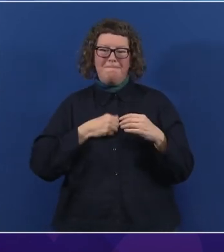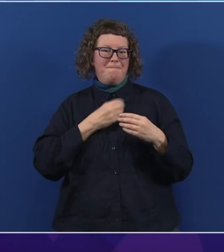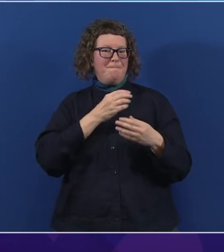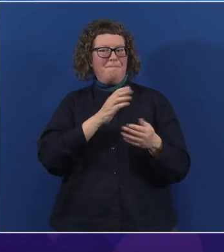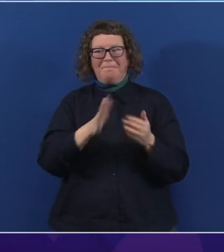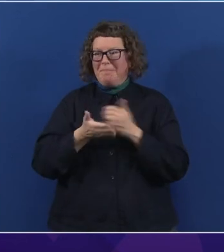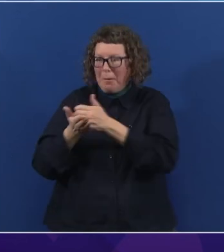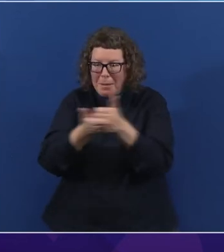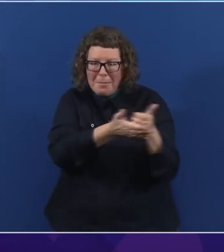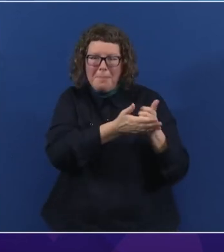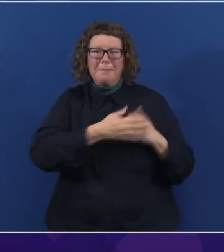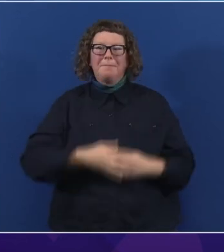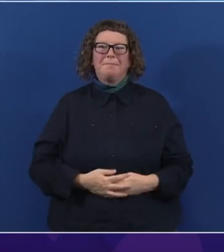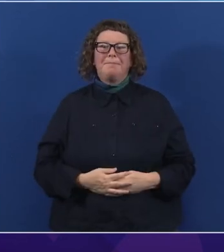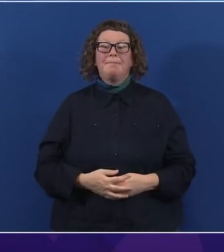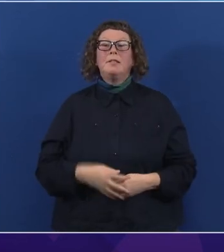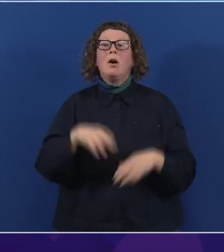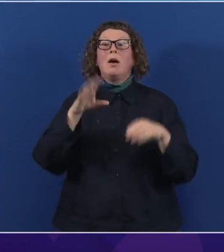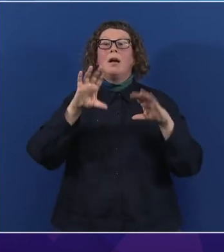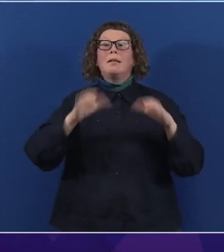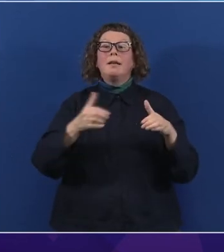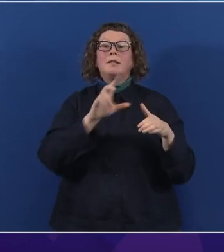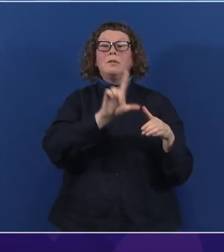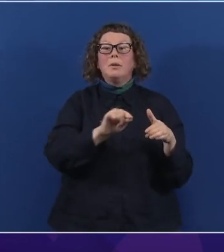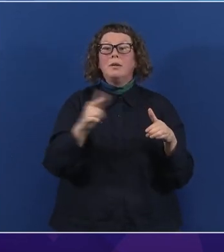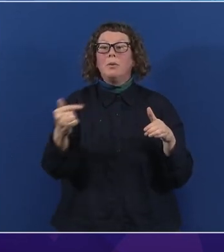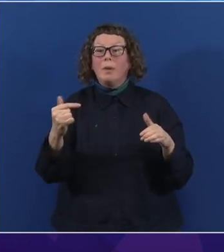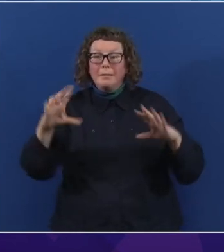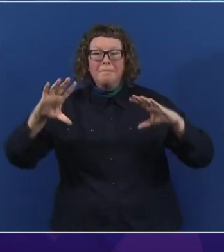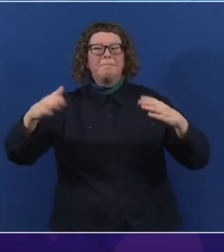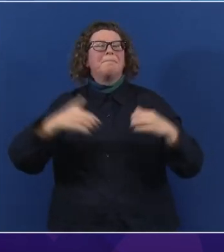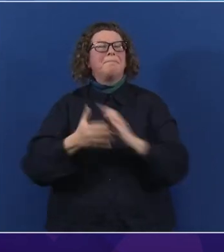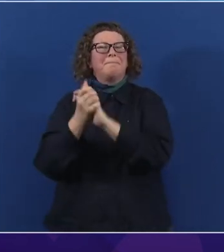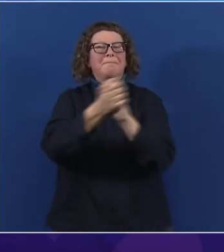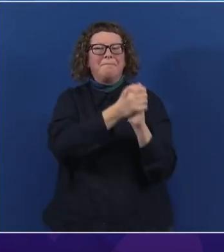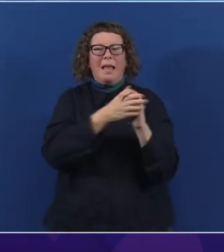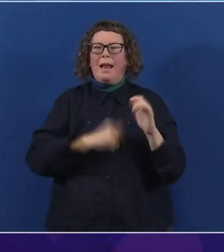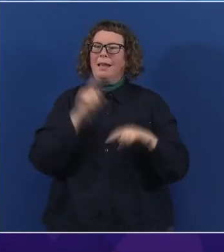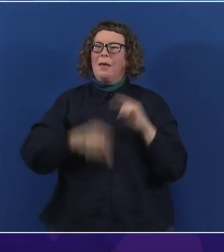Congratulations to the class of 2021, and I can't wait to see what everyone achieves.